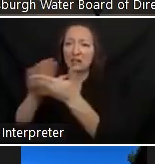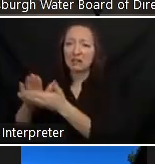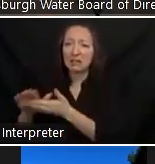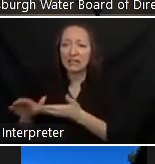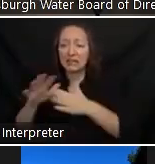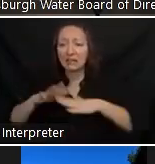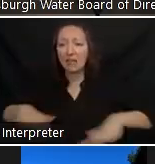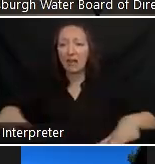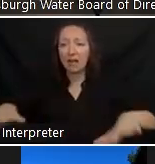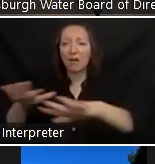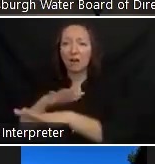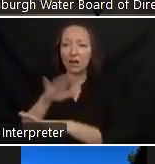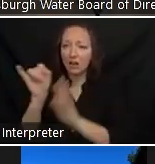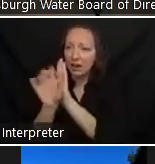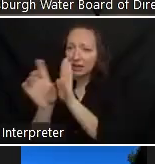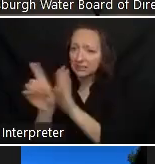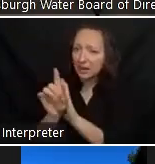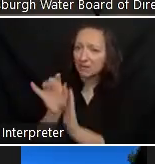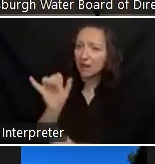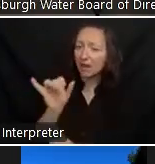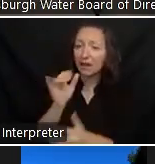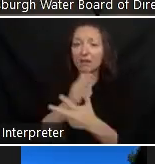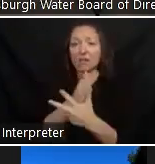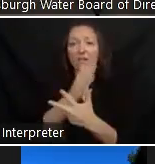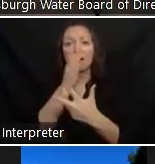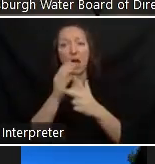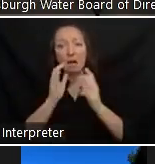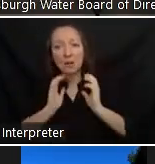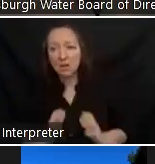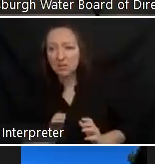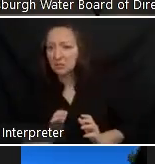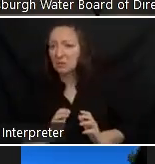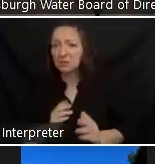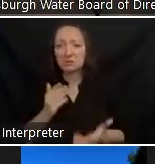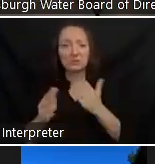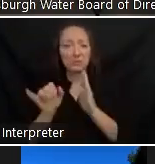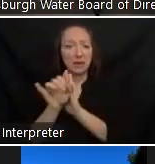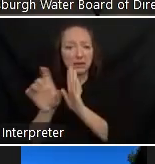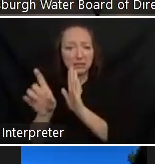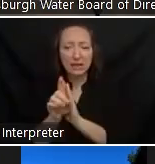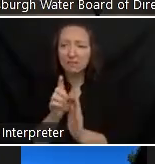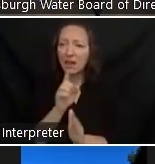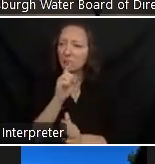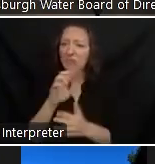identify customers. It could come from really any number of sources. Thank